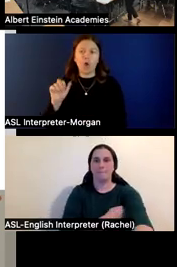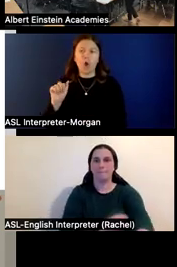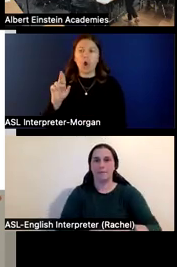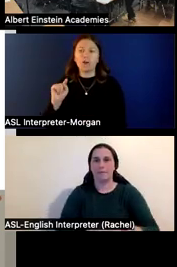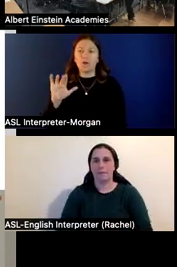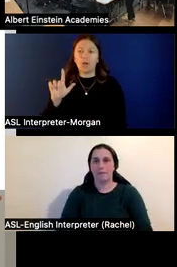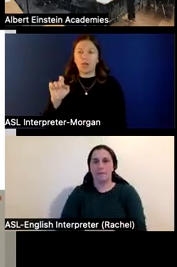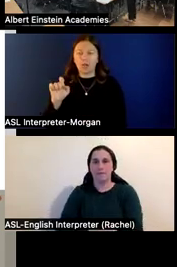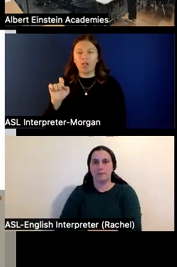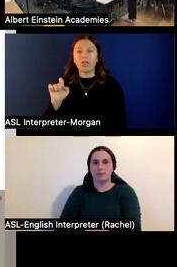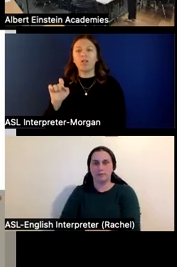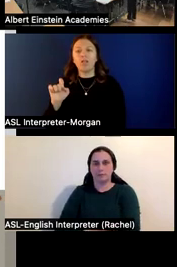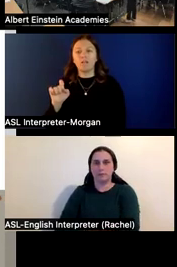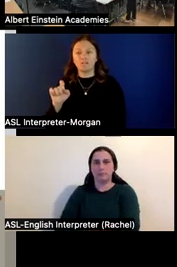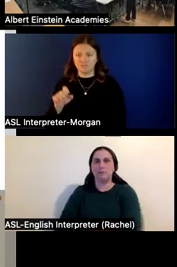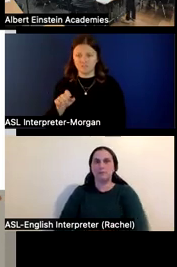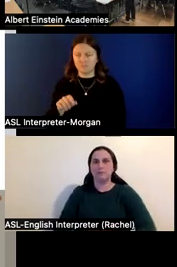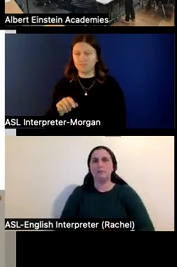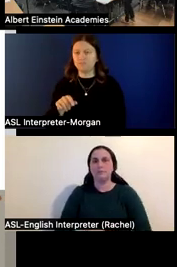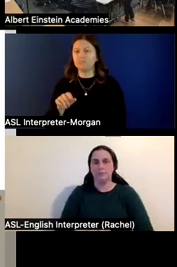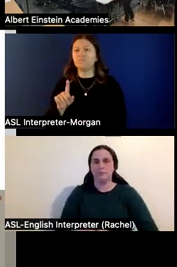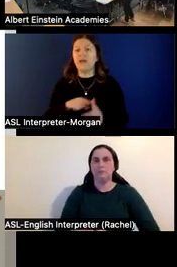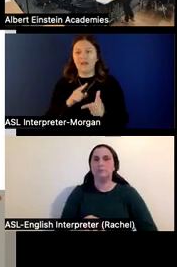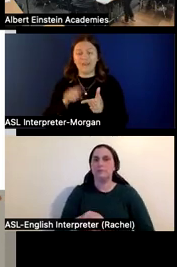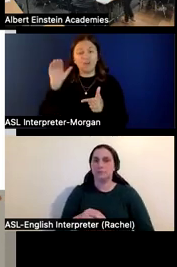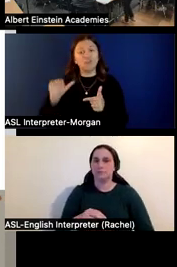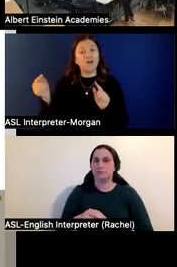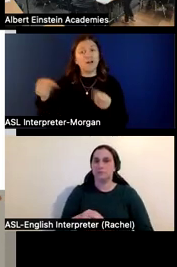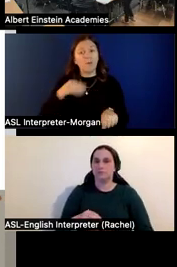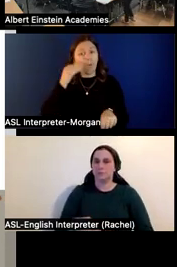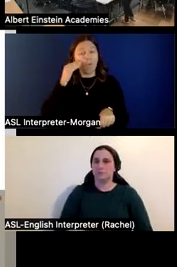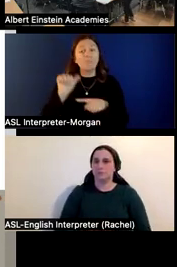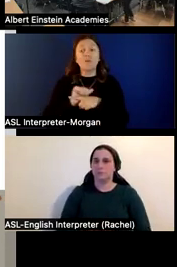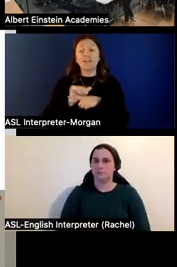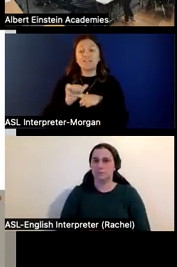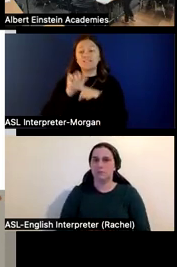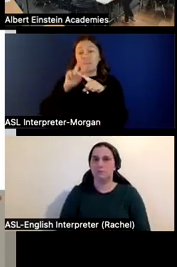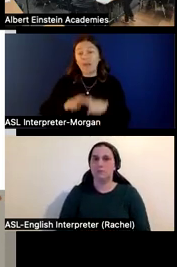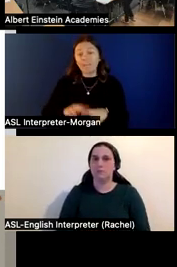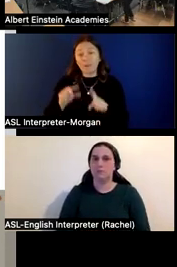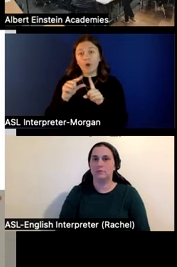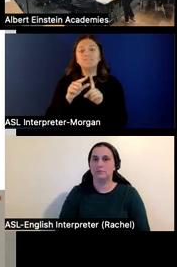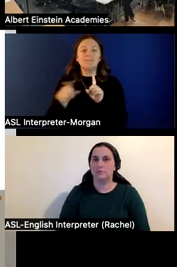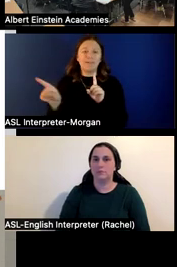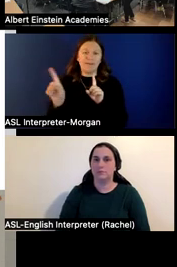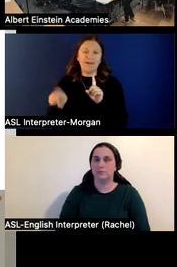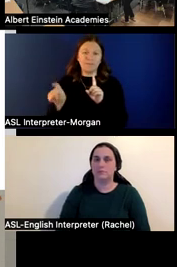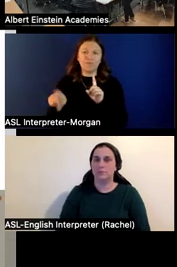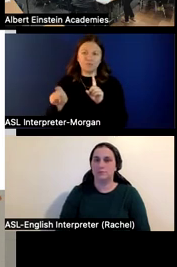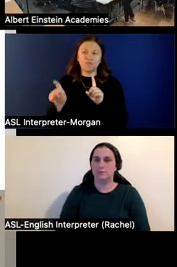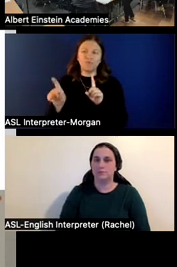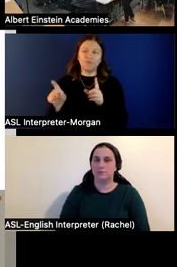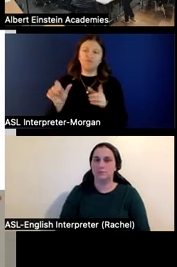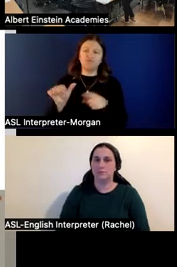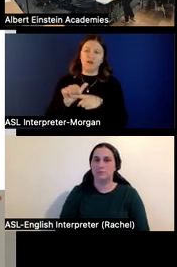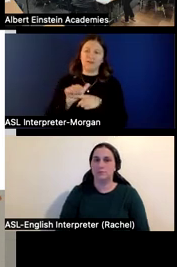to know, and this is too, it's like if your child comes home and practices vocabulary words, they have to, practice the